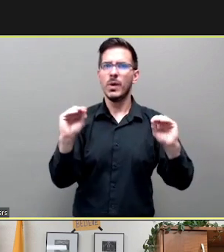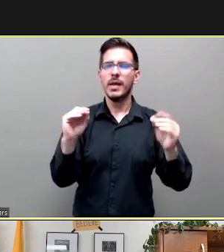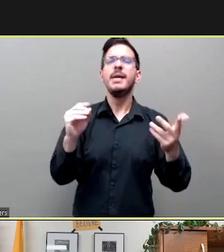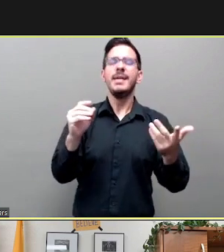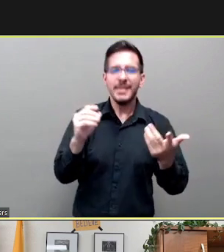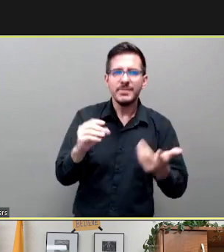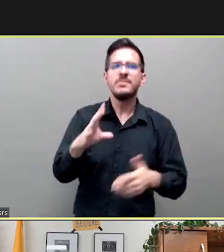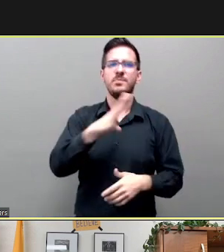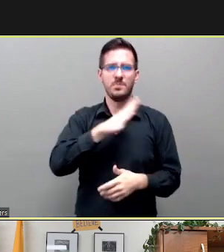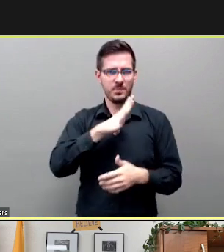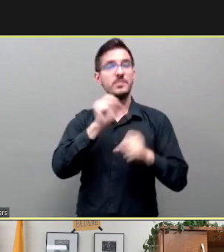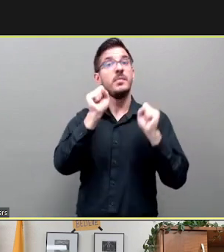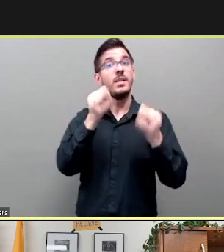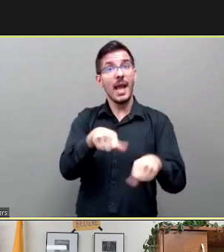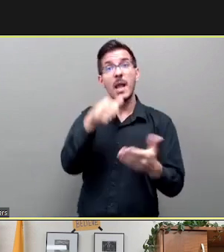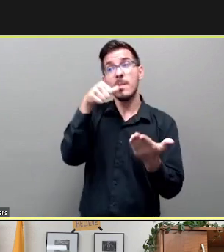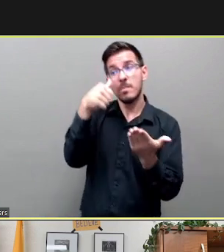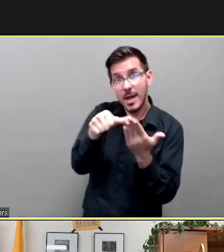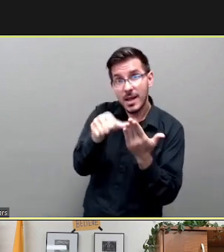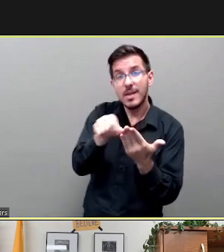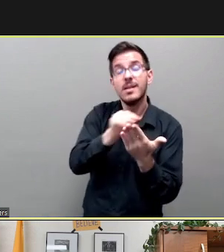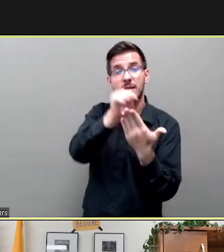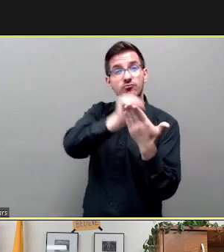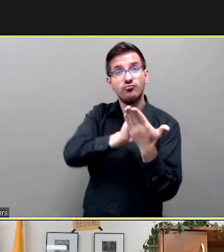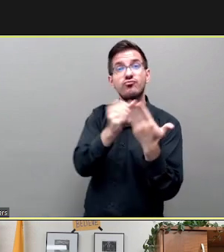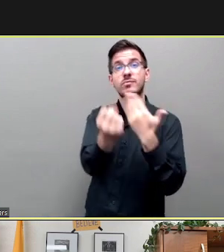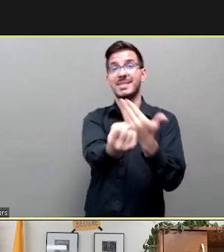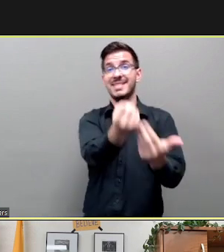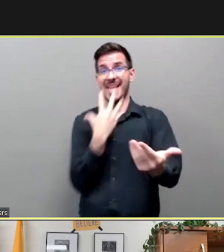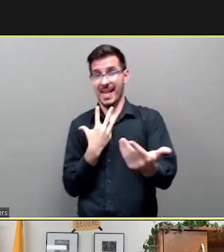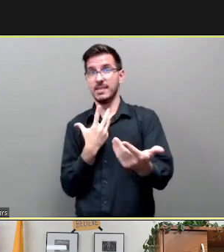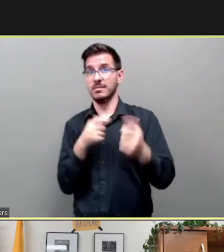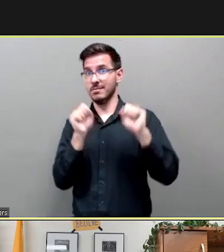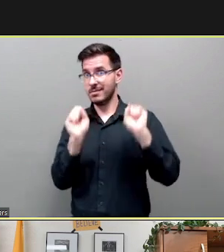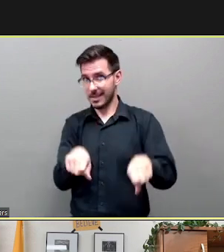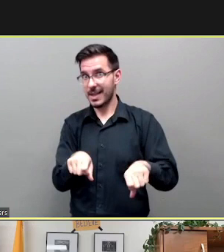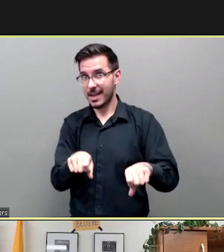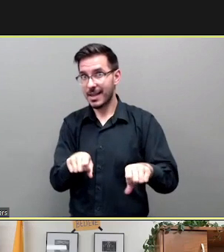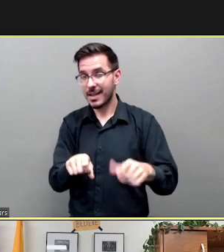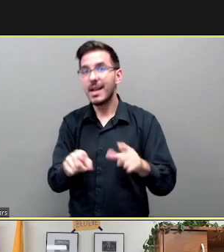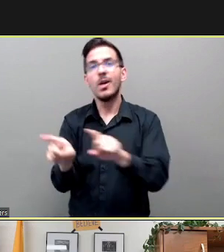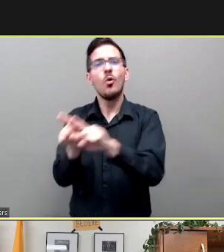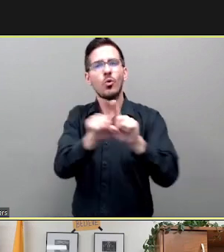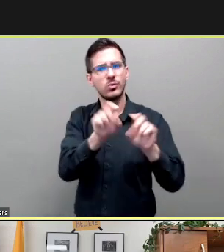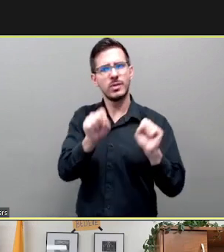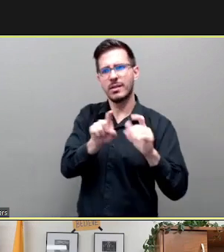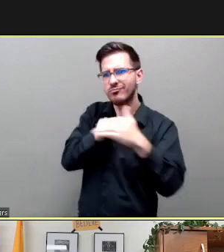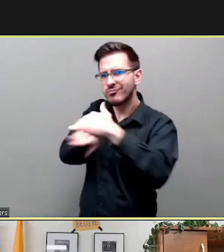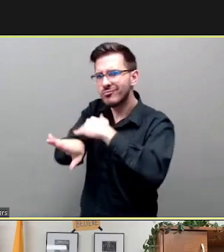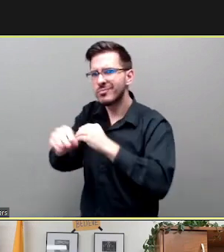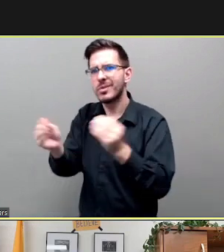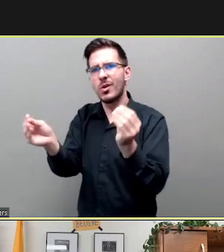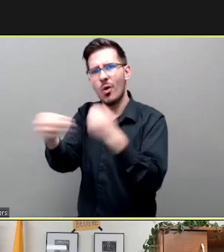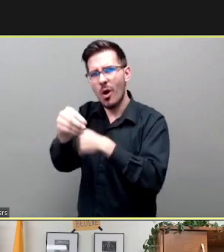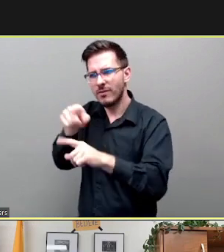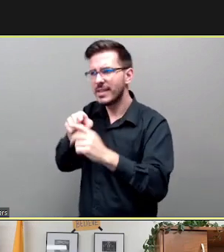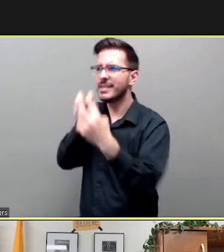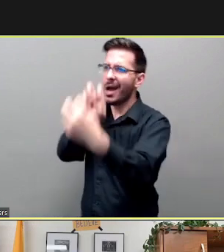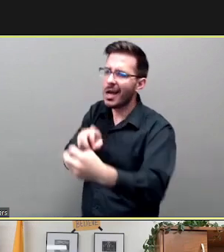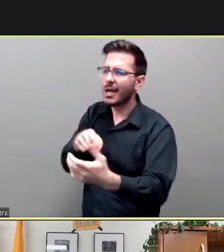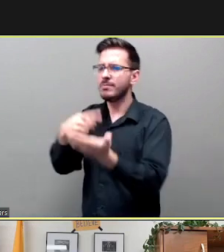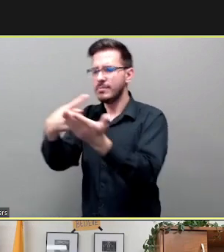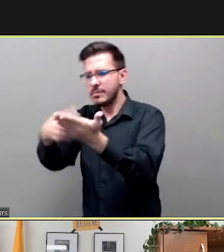to mail in these applications and also show up in person at one of our offices that we have all over the